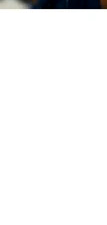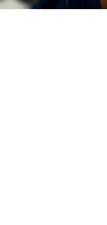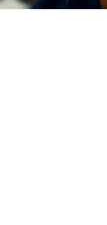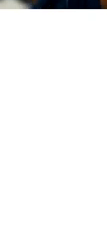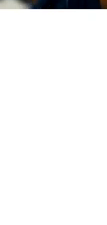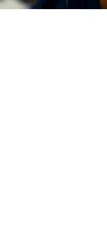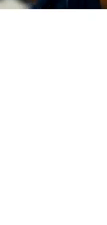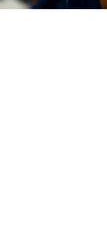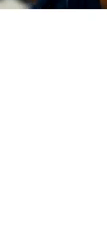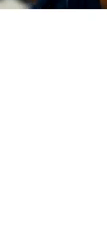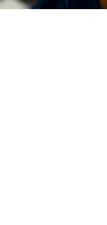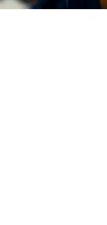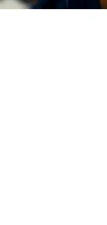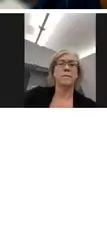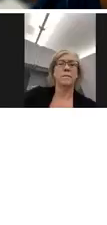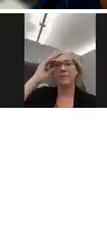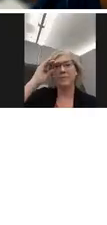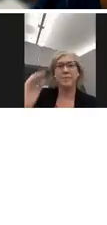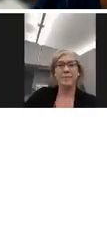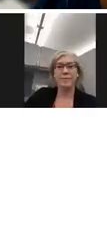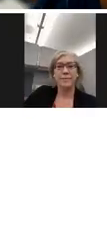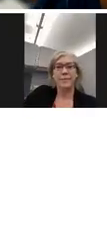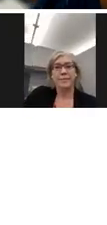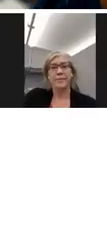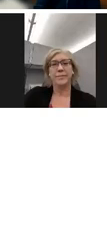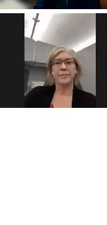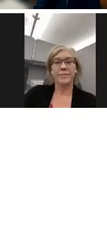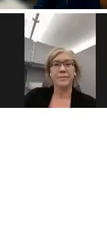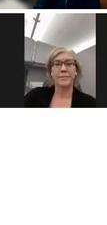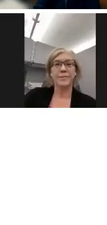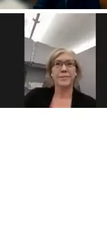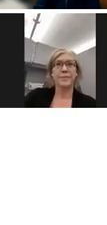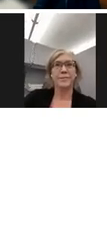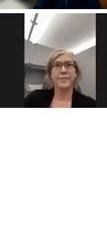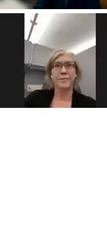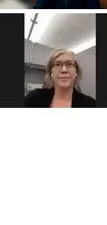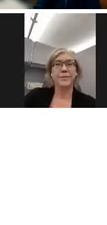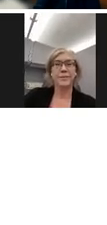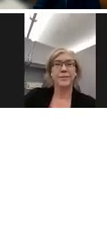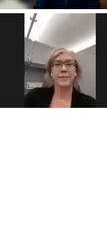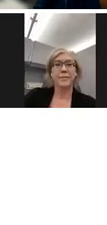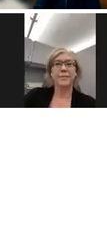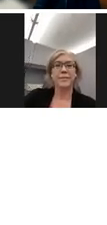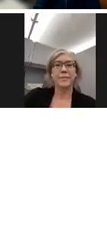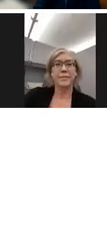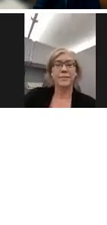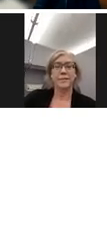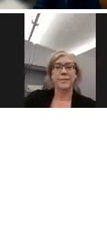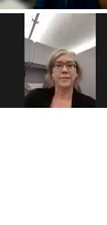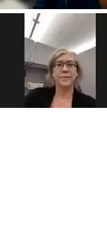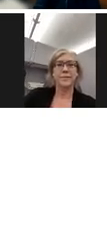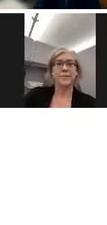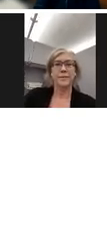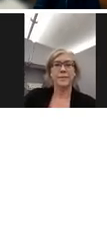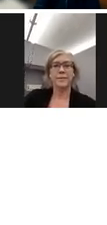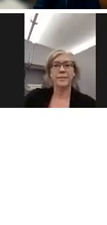service model through cross-system training and coordination to reduce the service fragmentation. So that's with our many partners that are connected to the